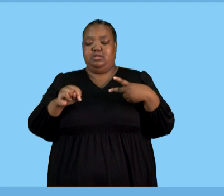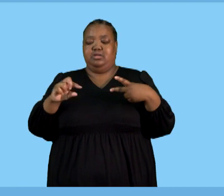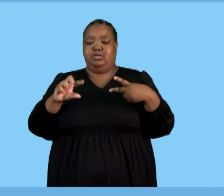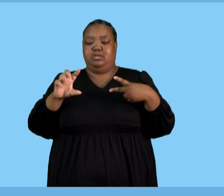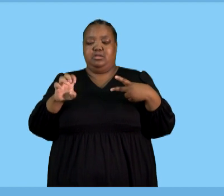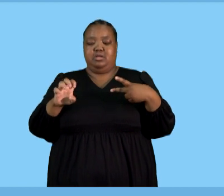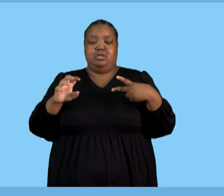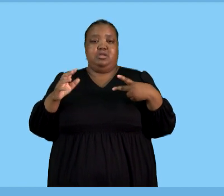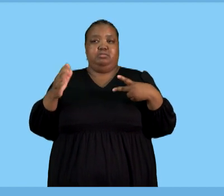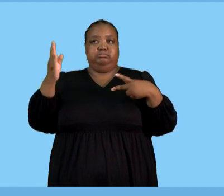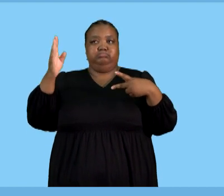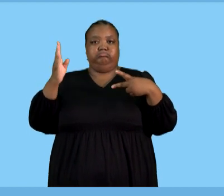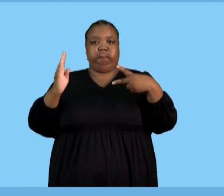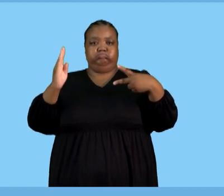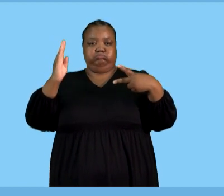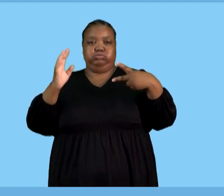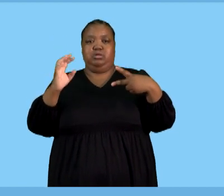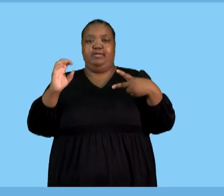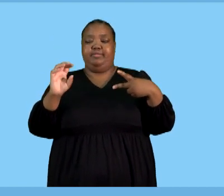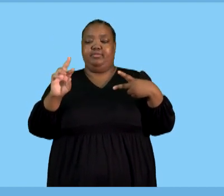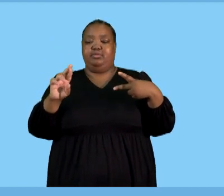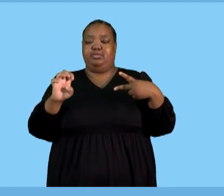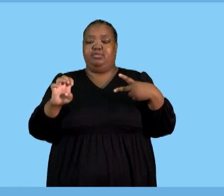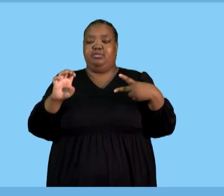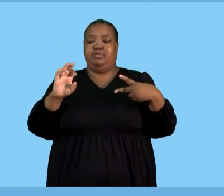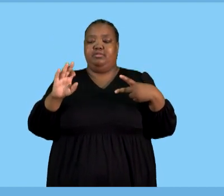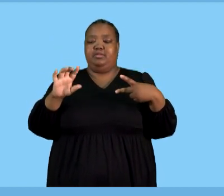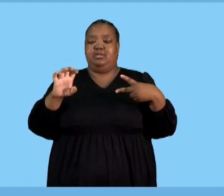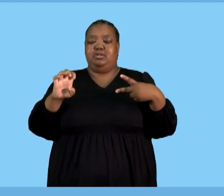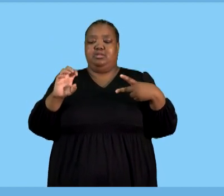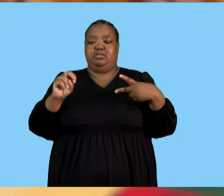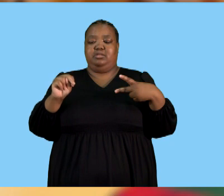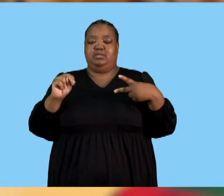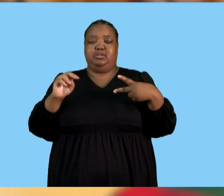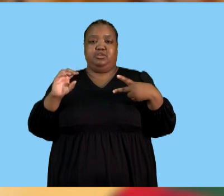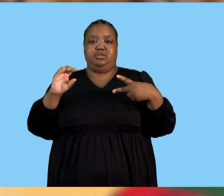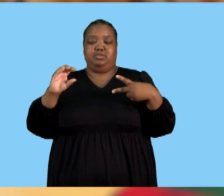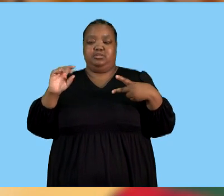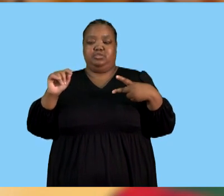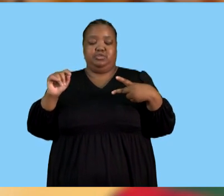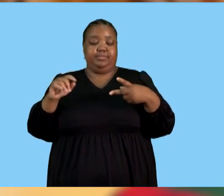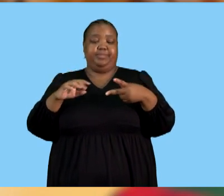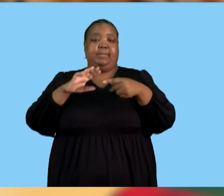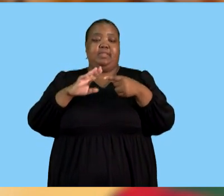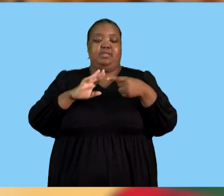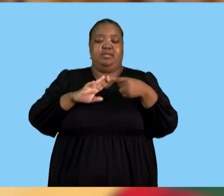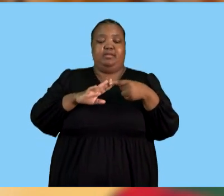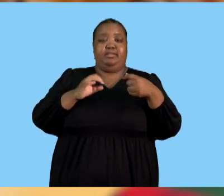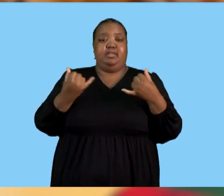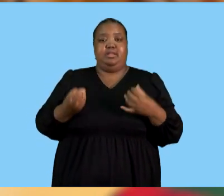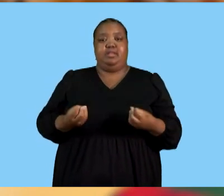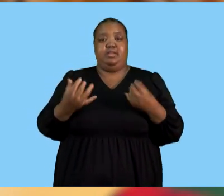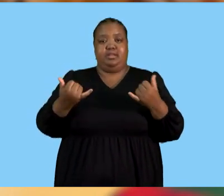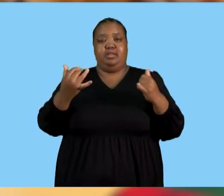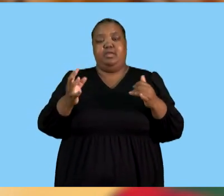angle between the reflected ray and the normal line. So now we have five things: incident ray, reflected ray,